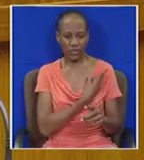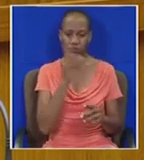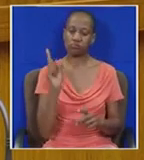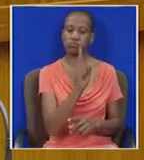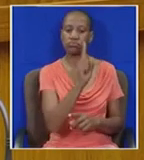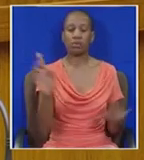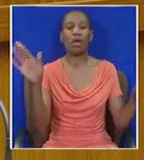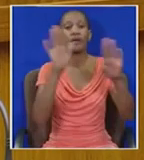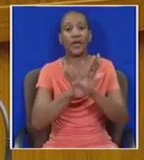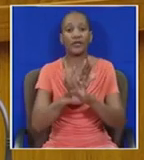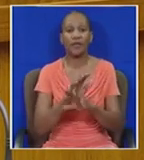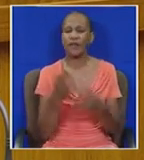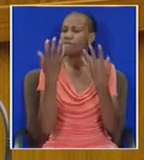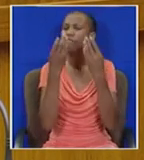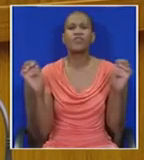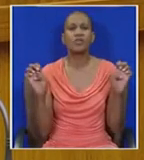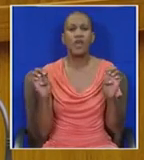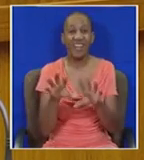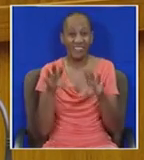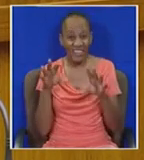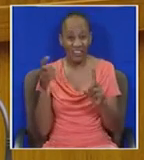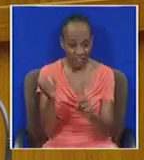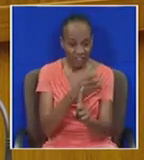fear of violence meted against them.